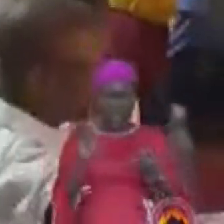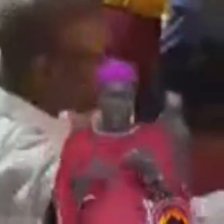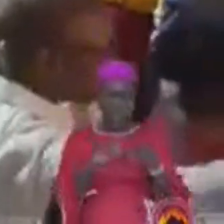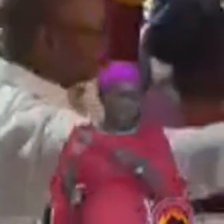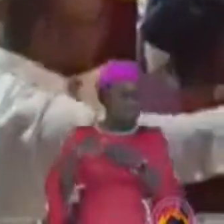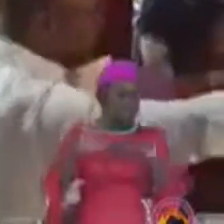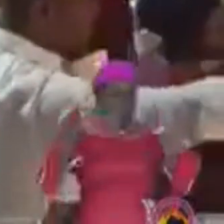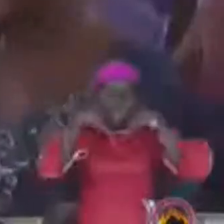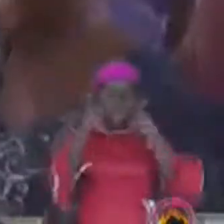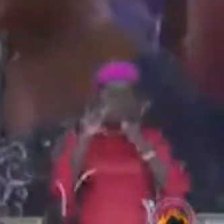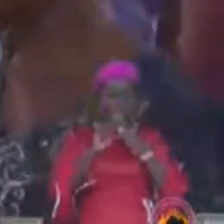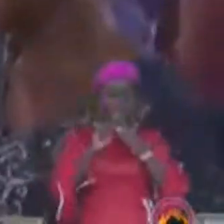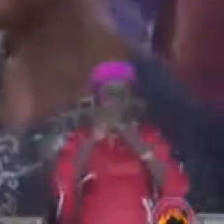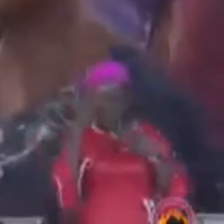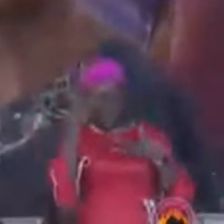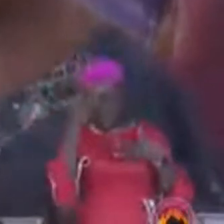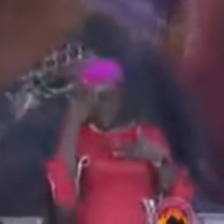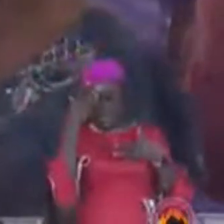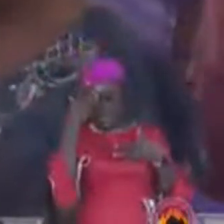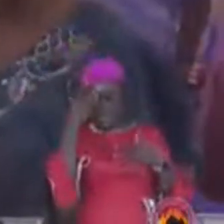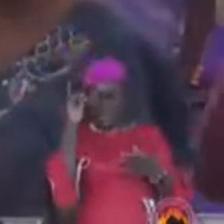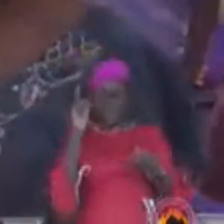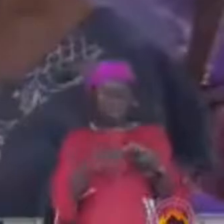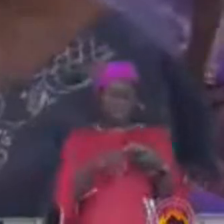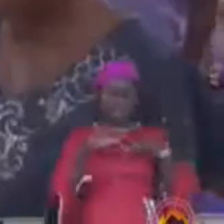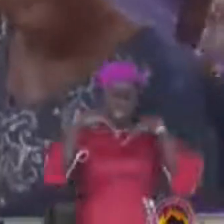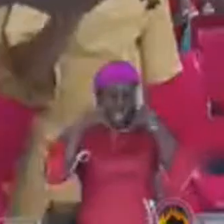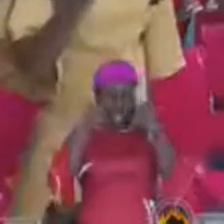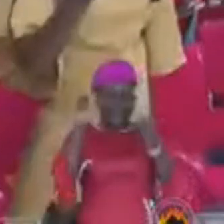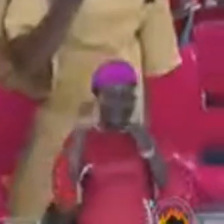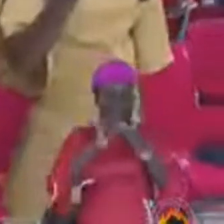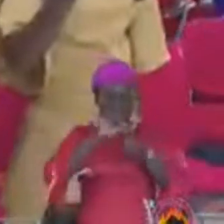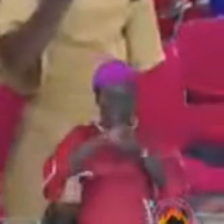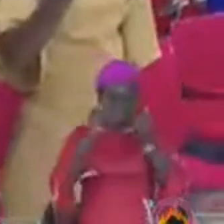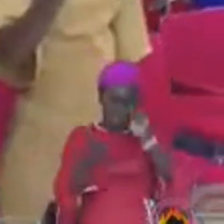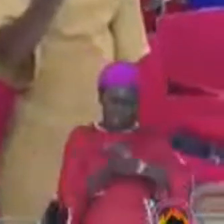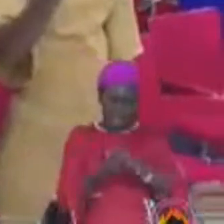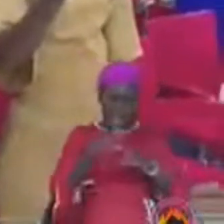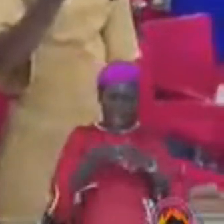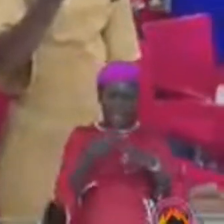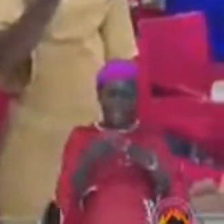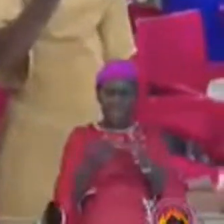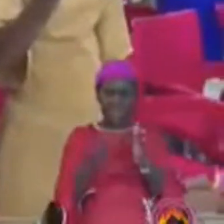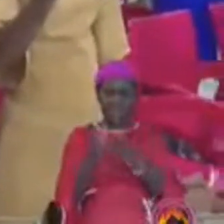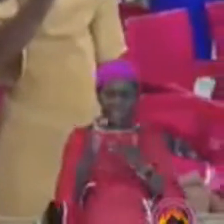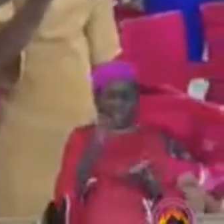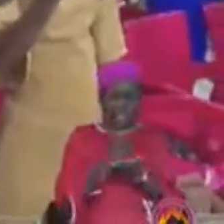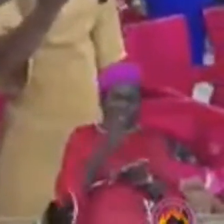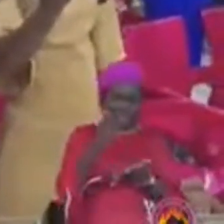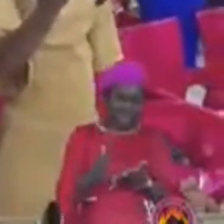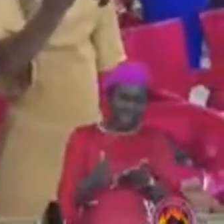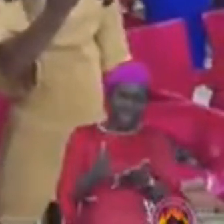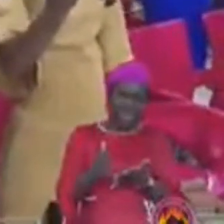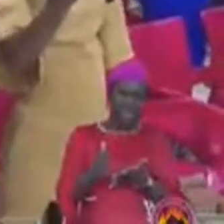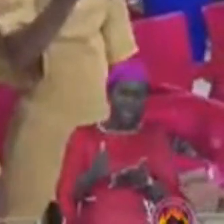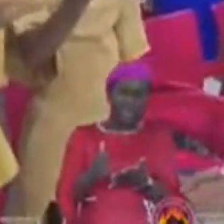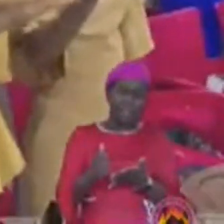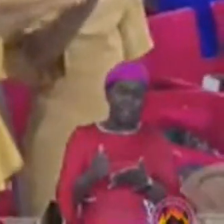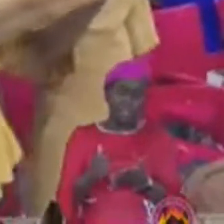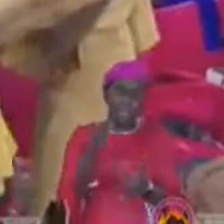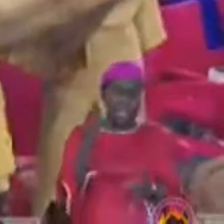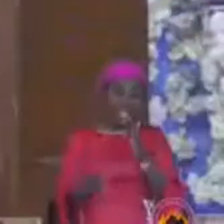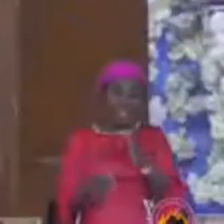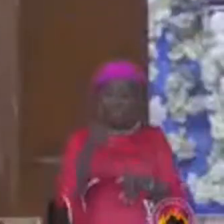every infirmity, to disgrace every problem in the name of Jesus. If you have